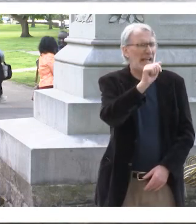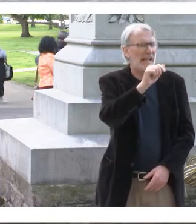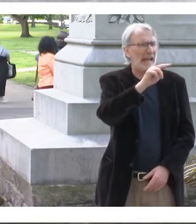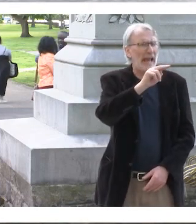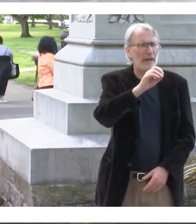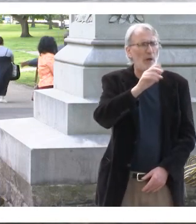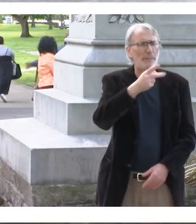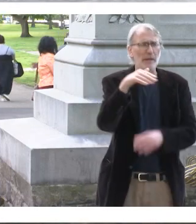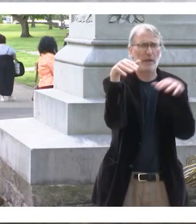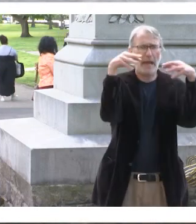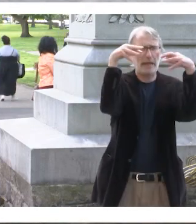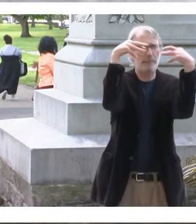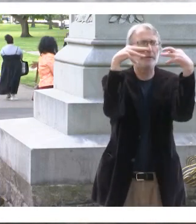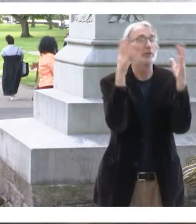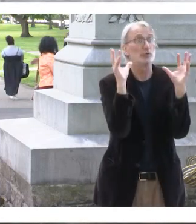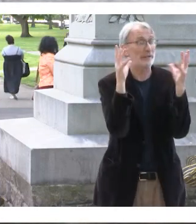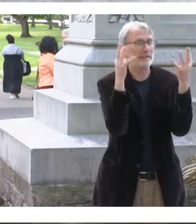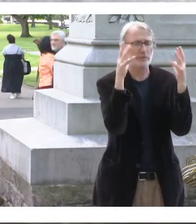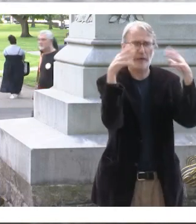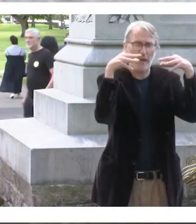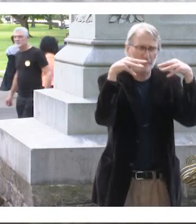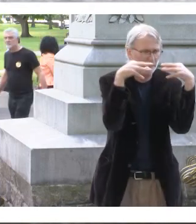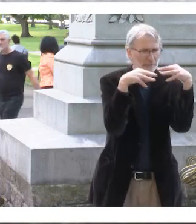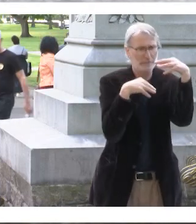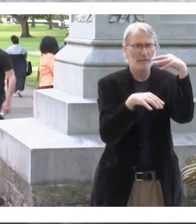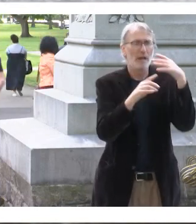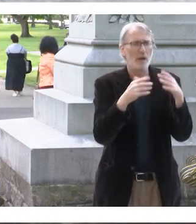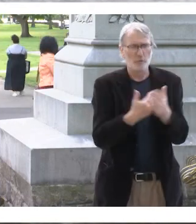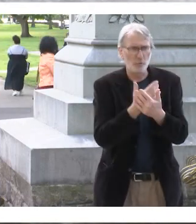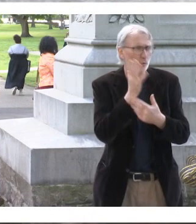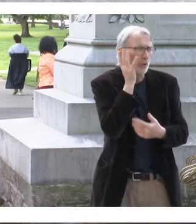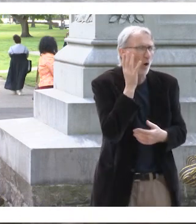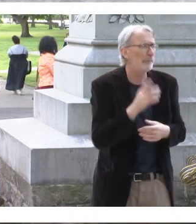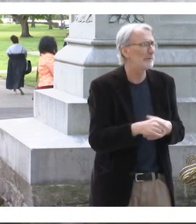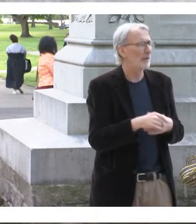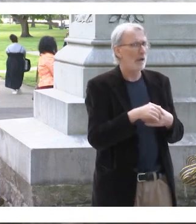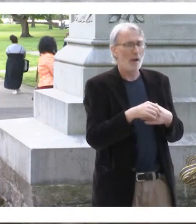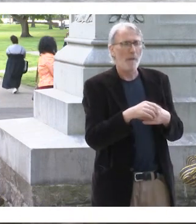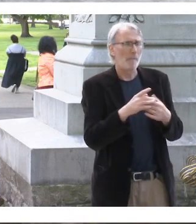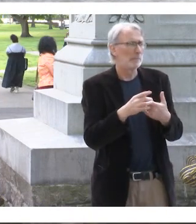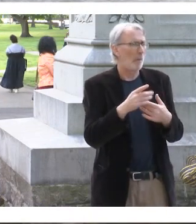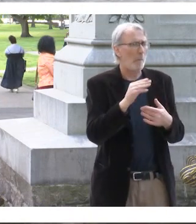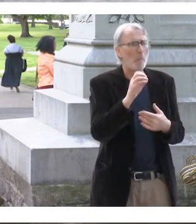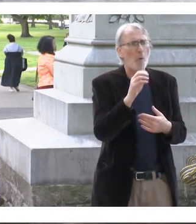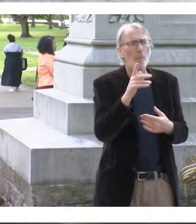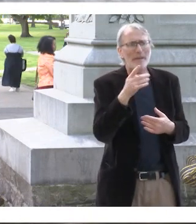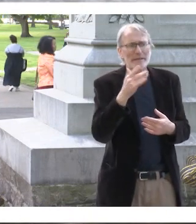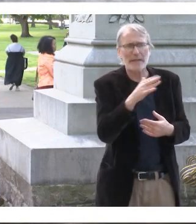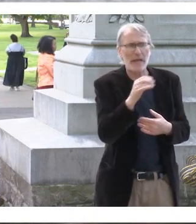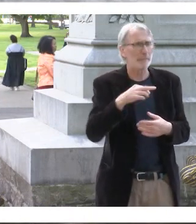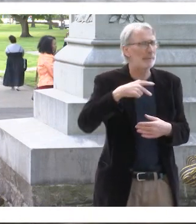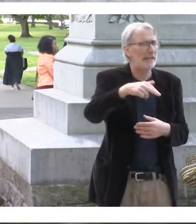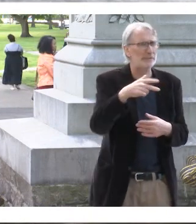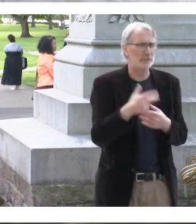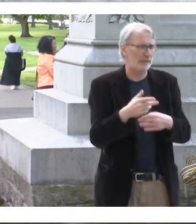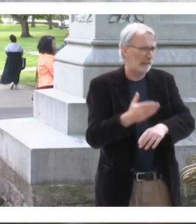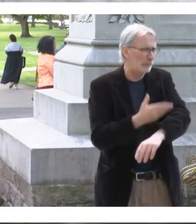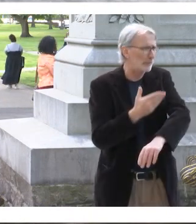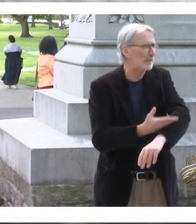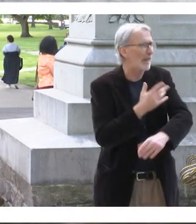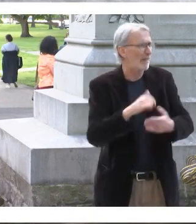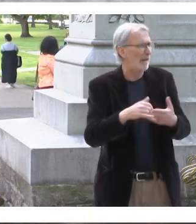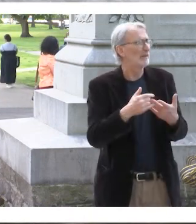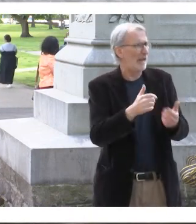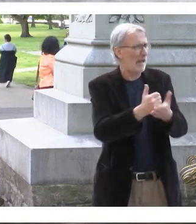plantings, bench installations, new trash receptacles, along with mobility and pedestrian upgrades that now enhance the